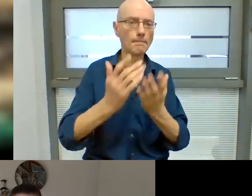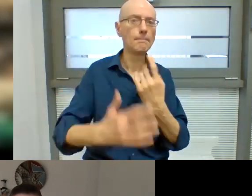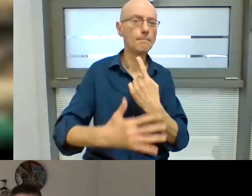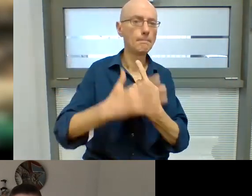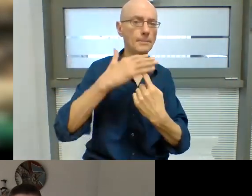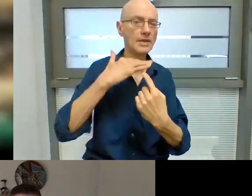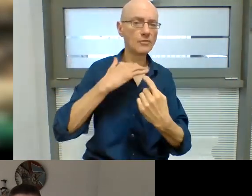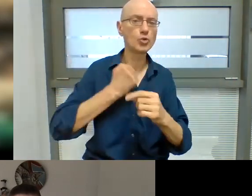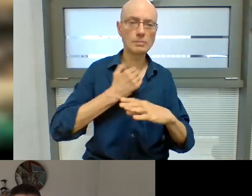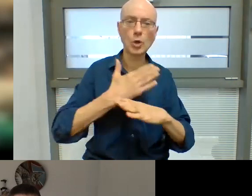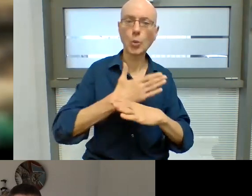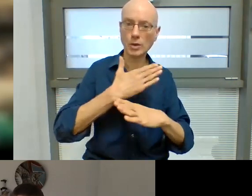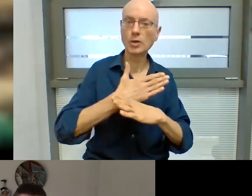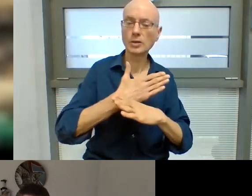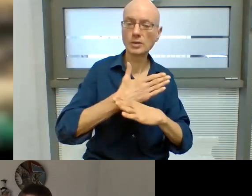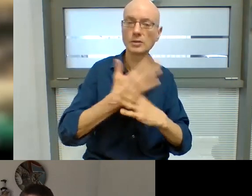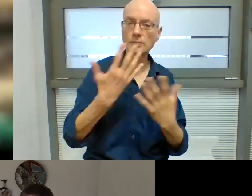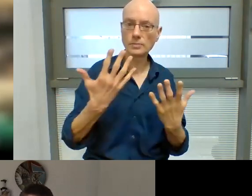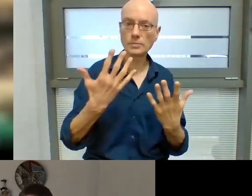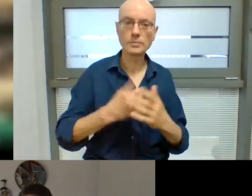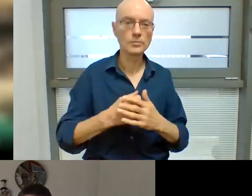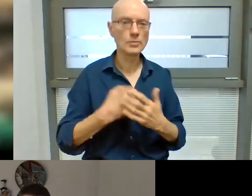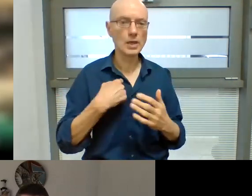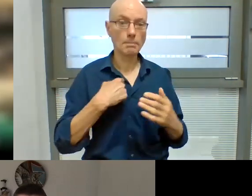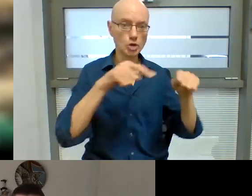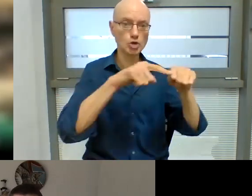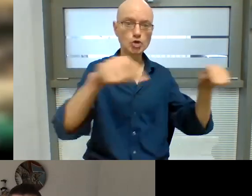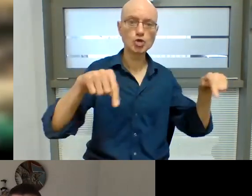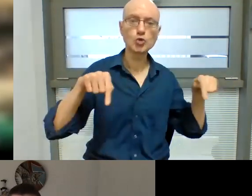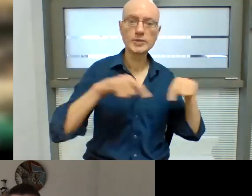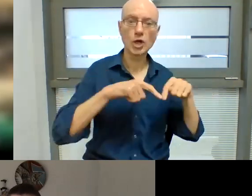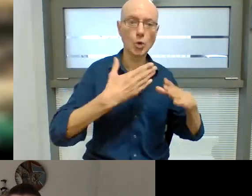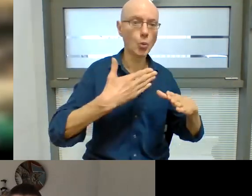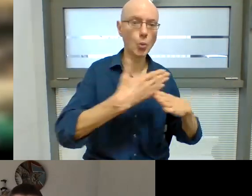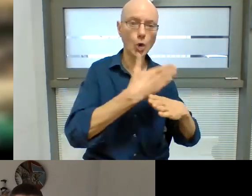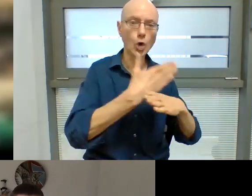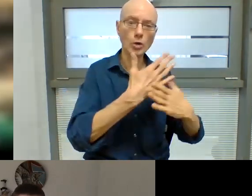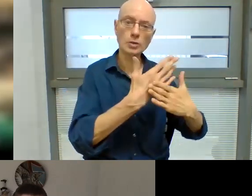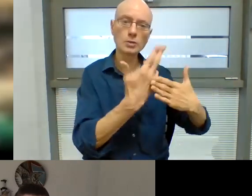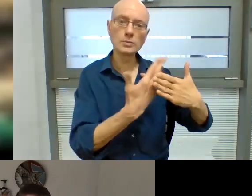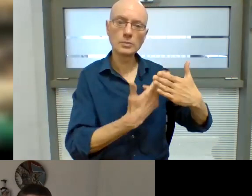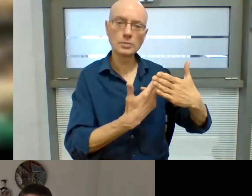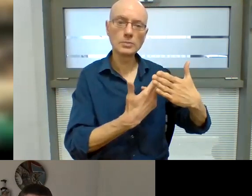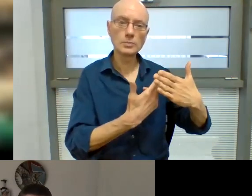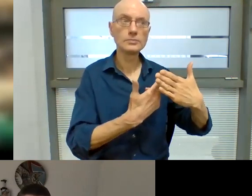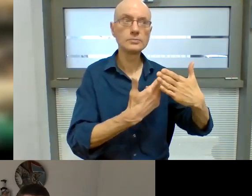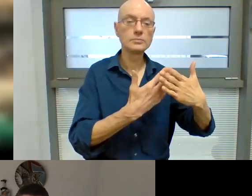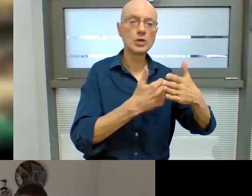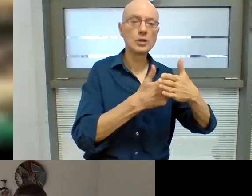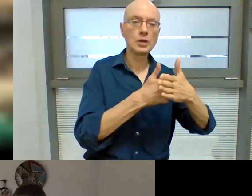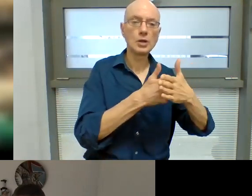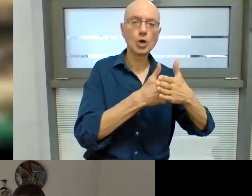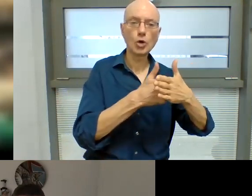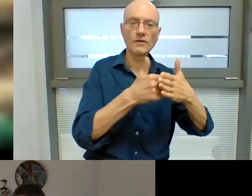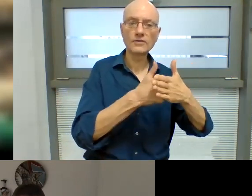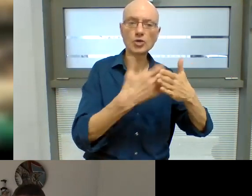influence the work that I do. I mean, when I'm just working in the studio, I often have like old black and white